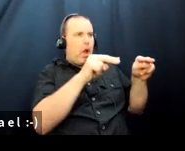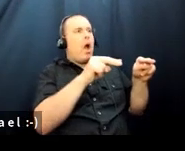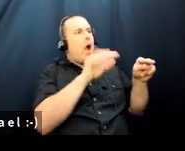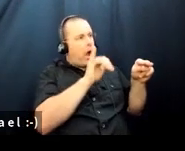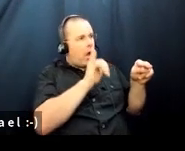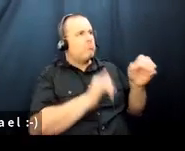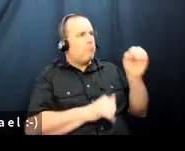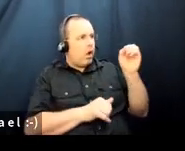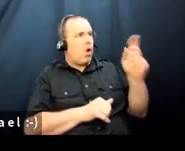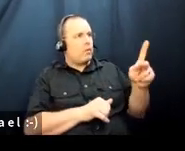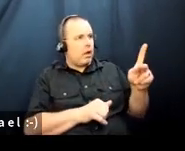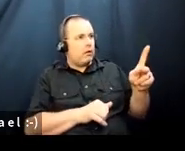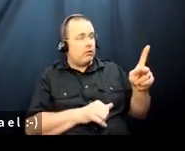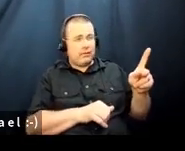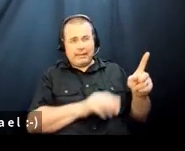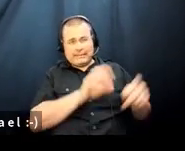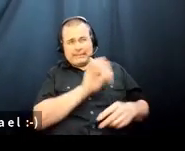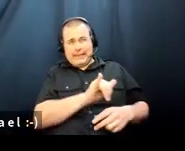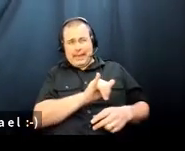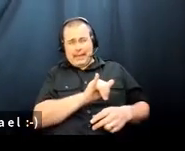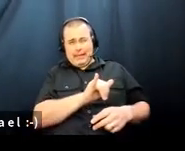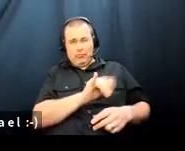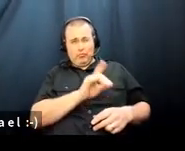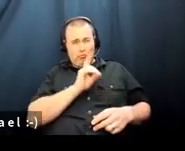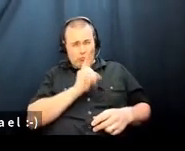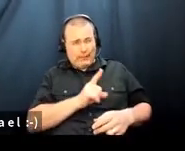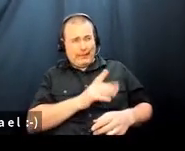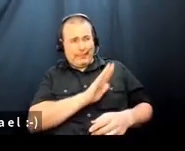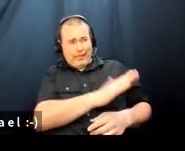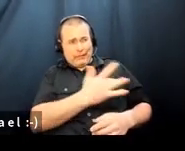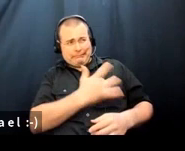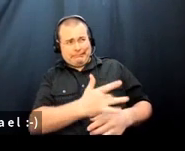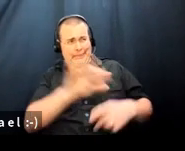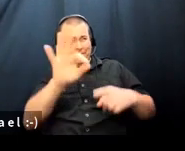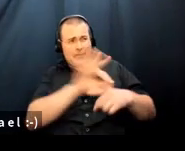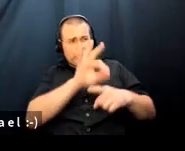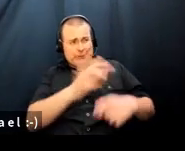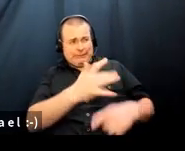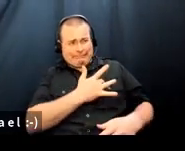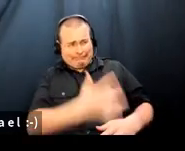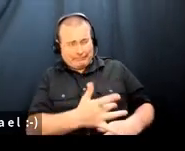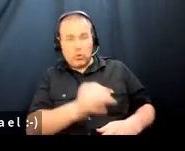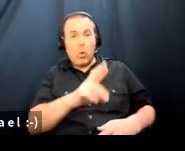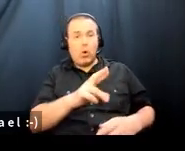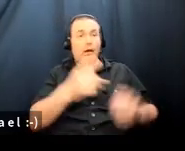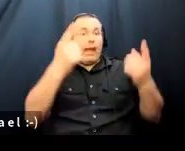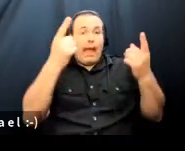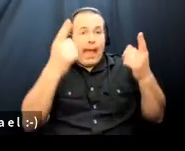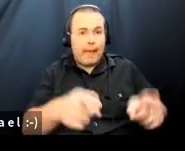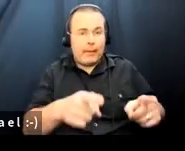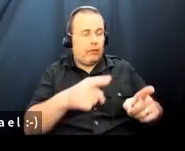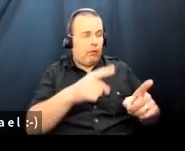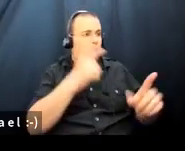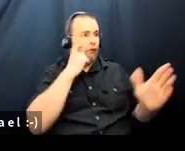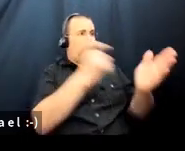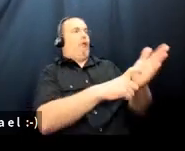okay, is that really how that child functions? Or did we just happen to hit on a skill they're really good at?